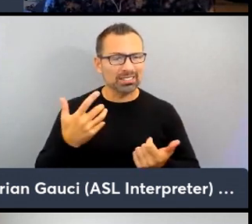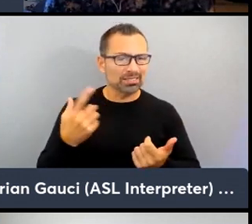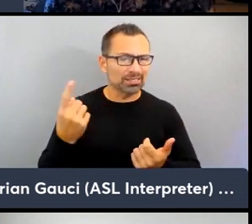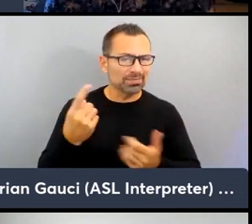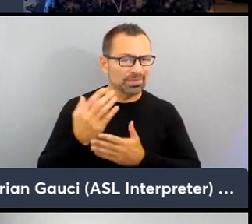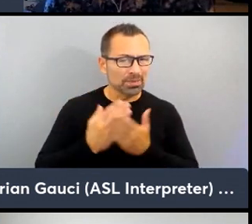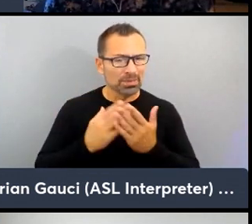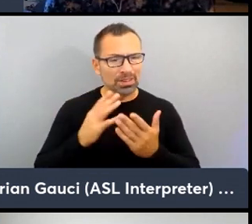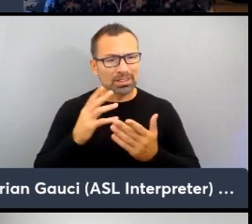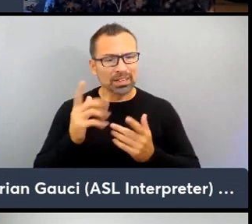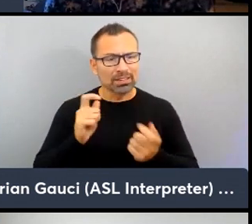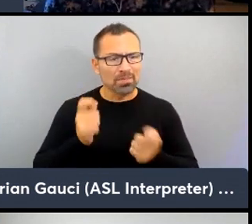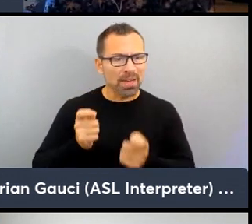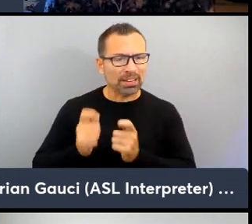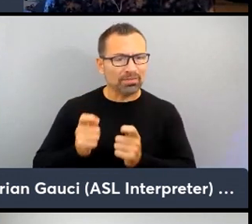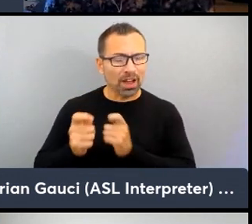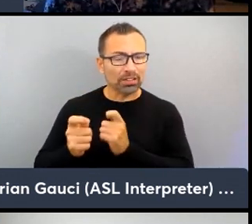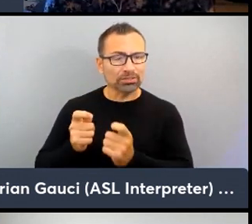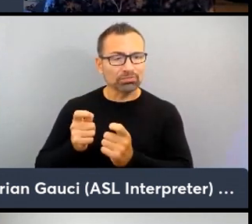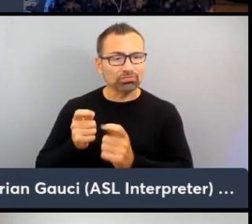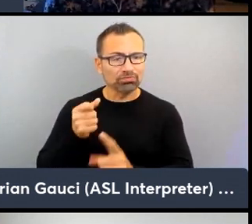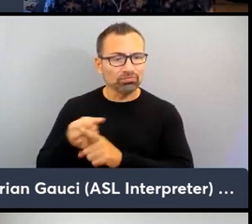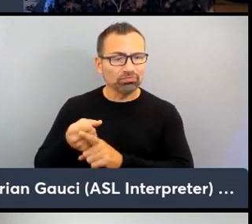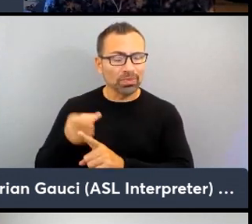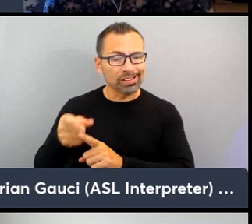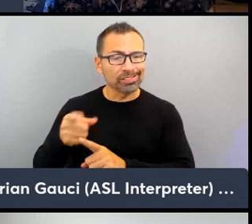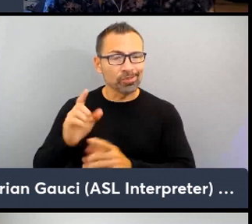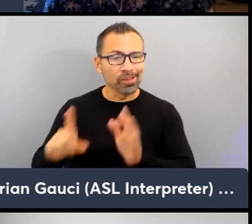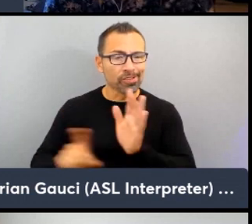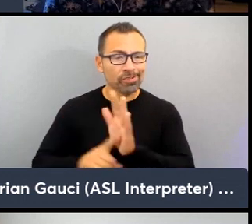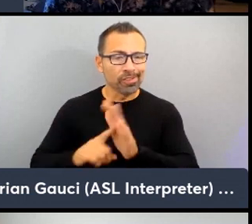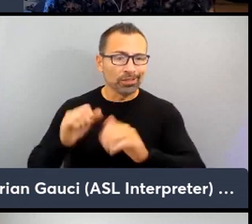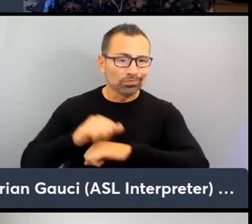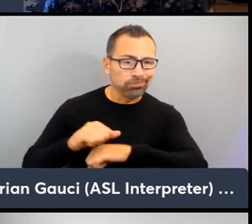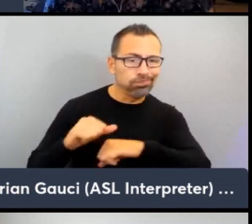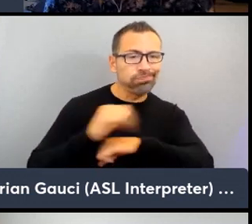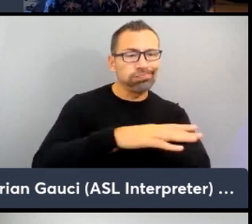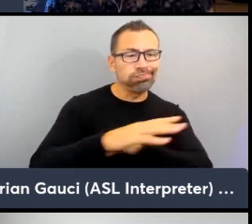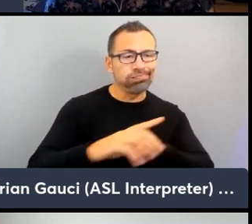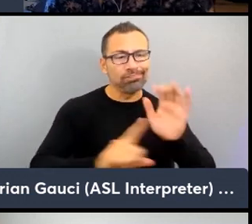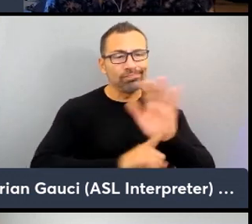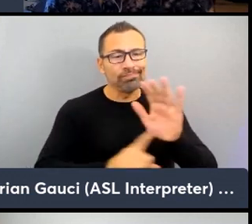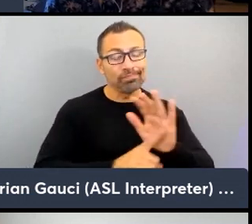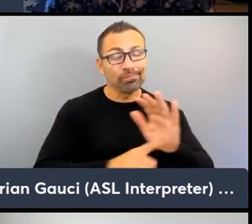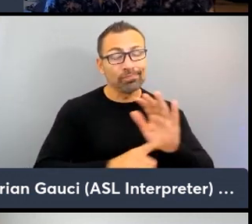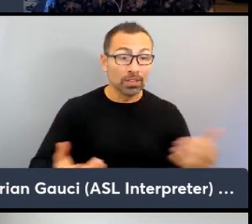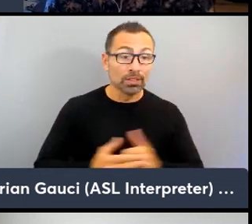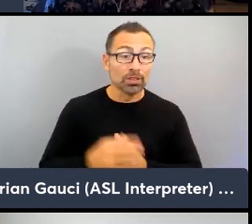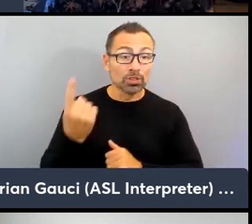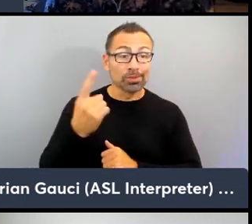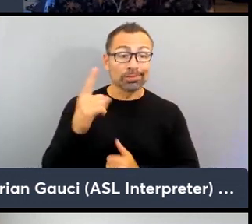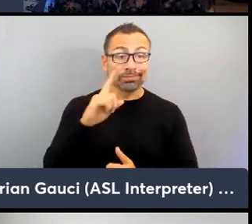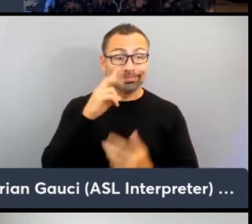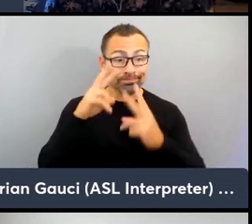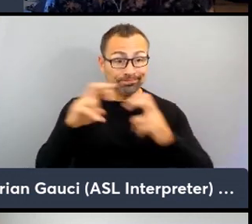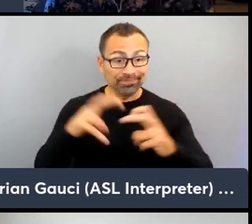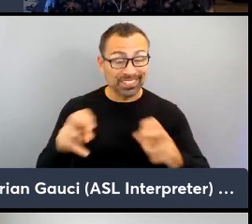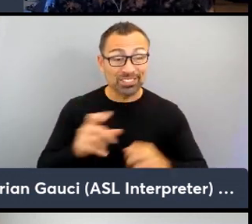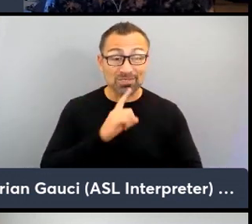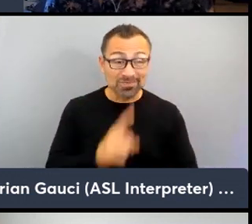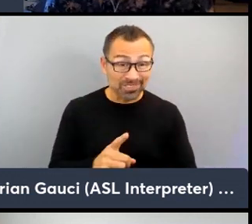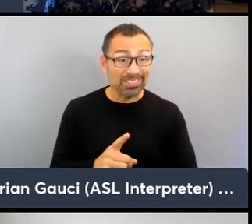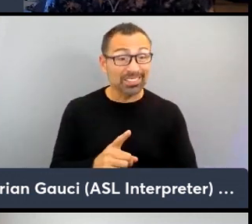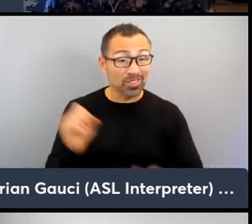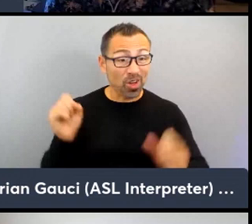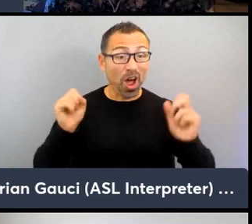modifying it, you can set a flag up and have someone do their thing. So really, the opportunities are limitless at that point. Once